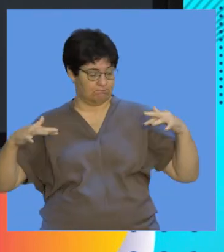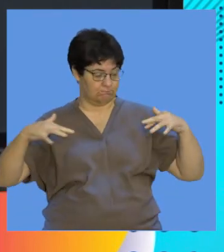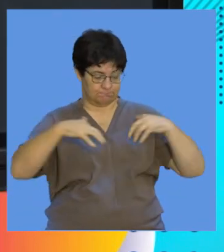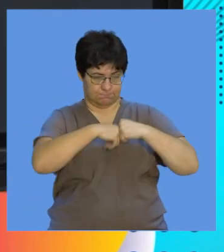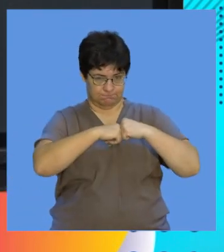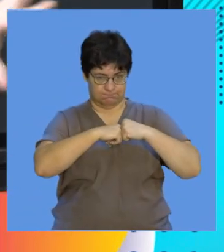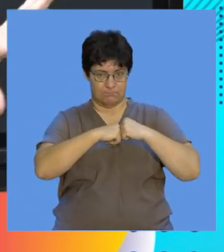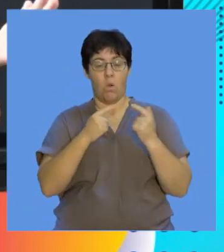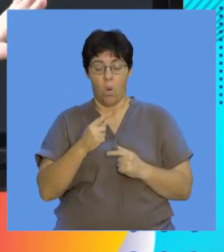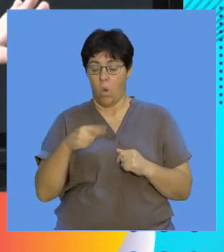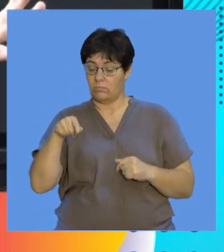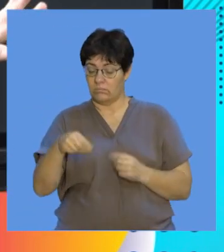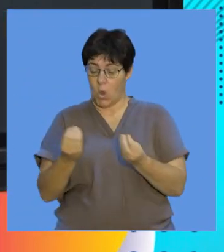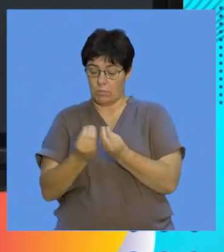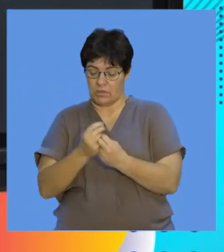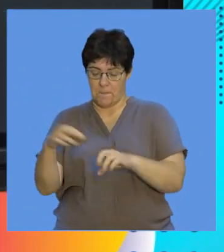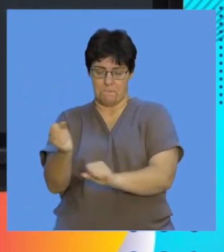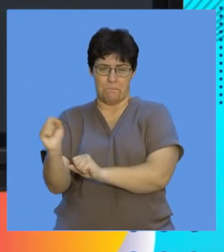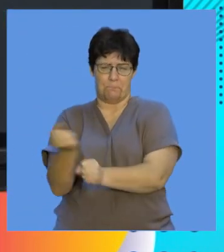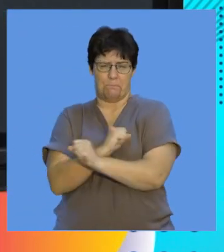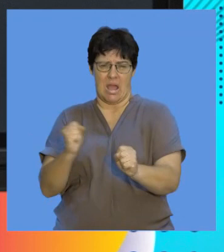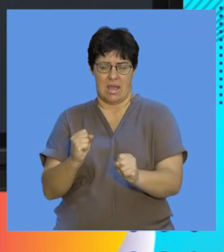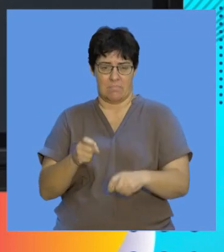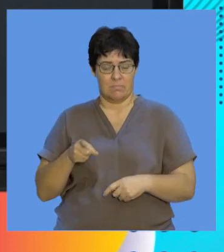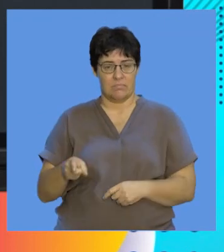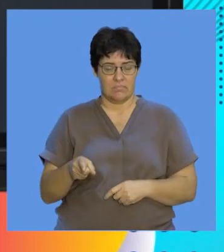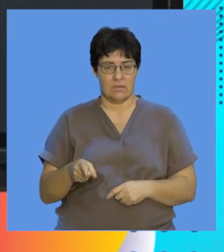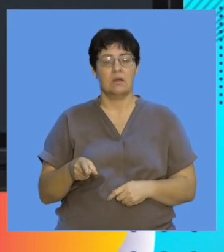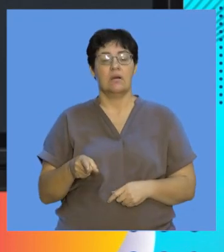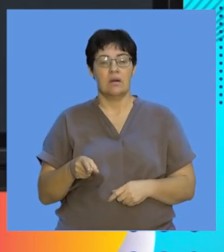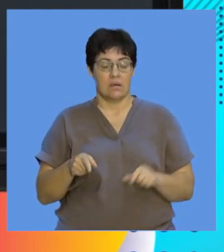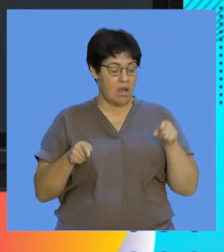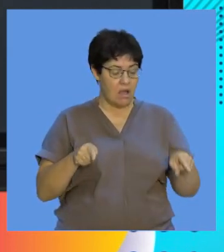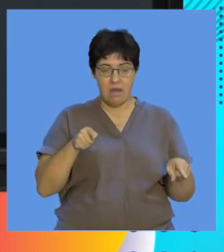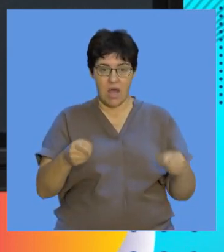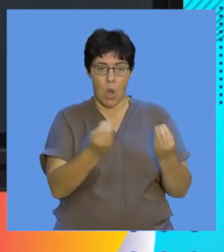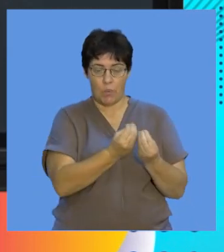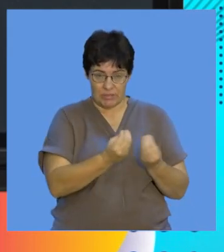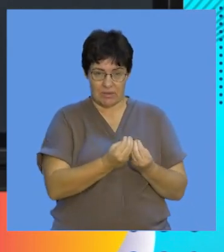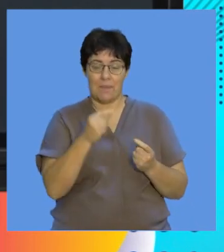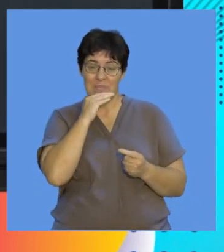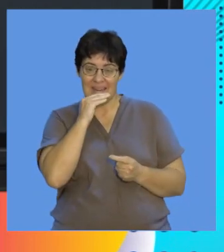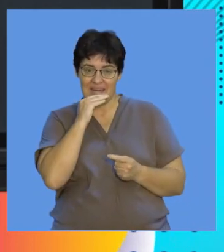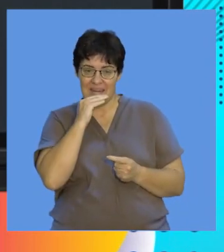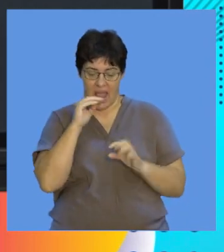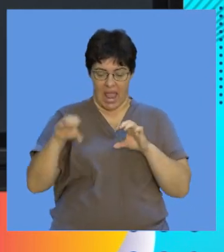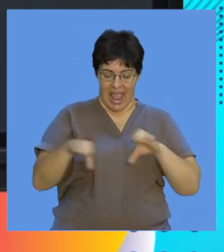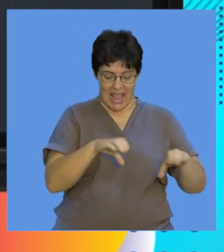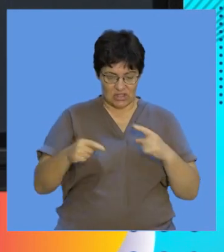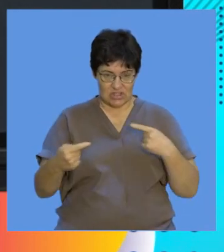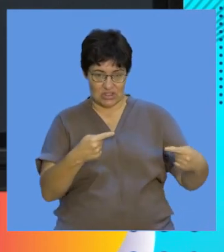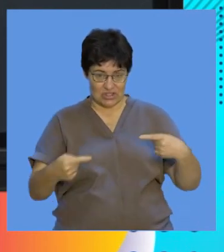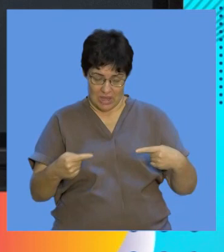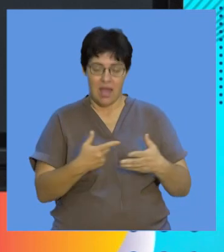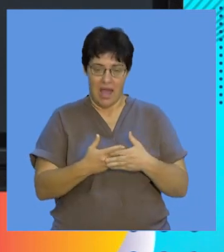or one object exploding, that interaction between the objects, that's my system. And